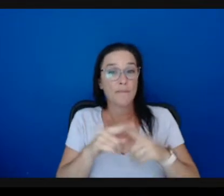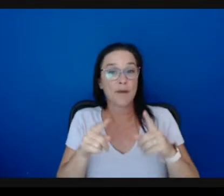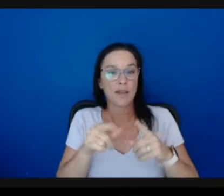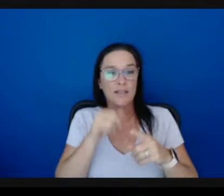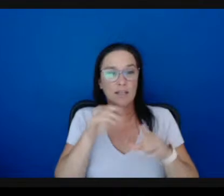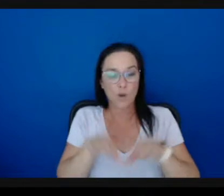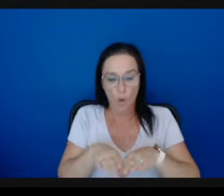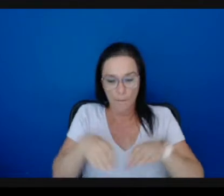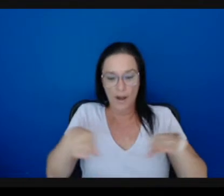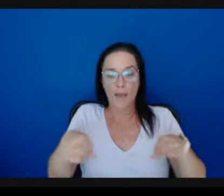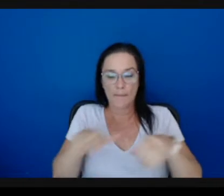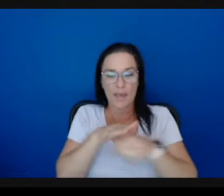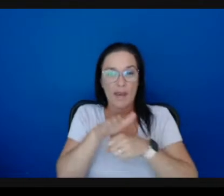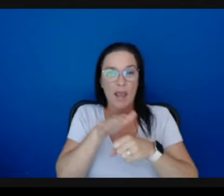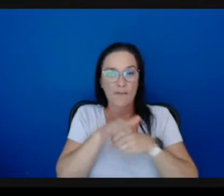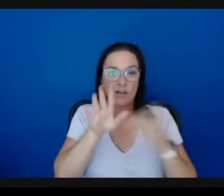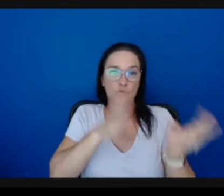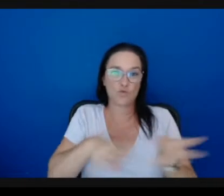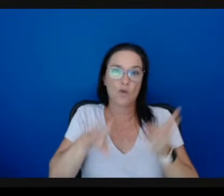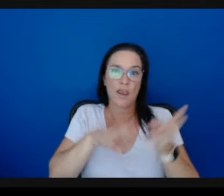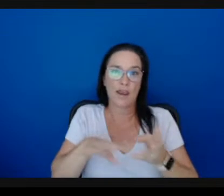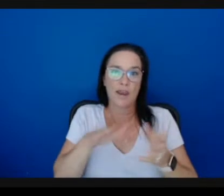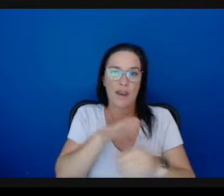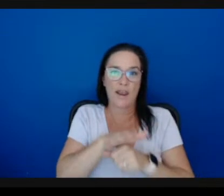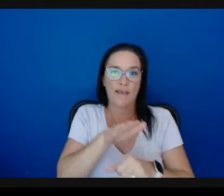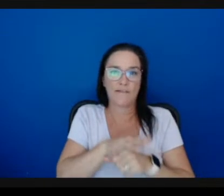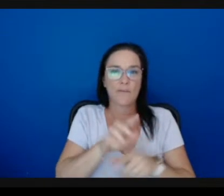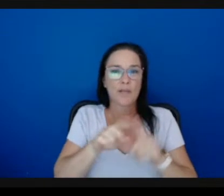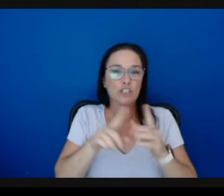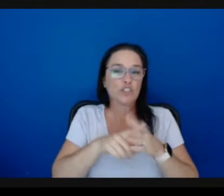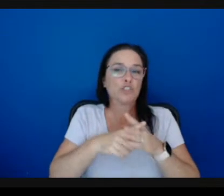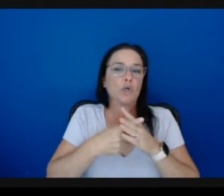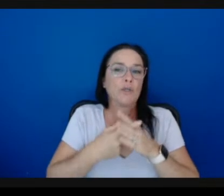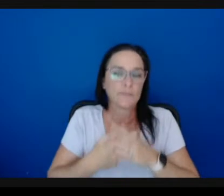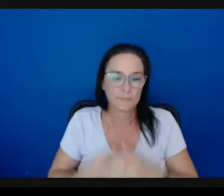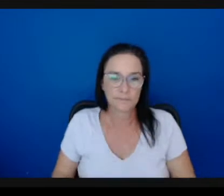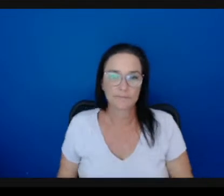enough to go all the way, but it started to do that.